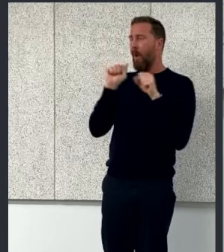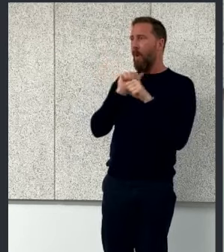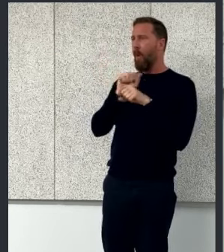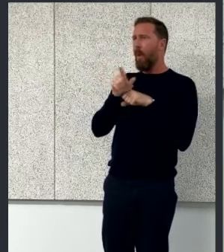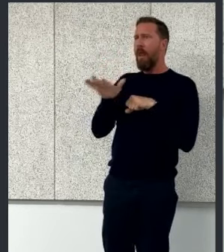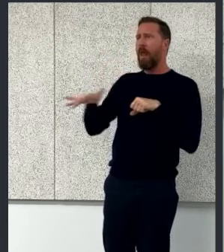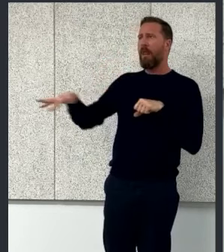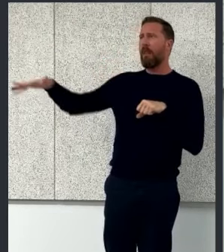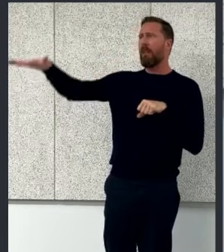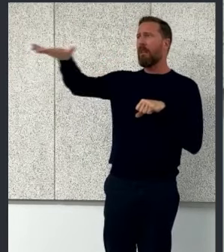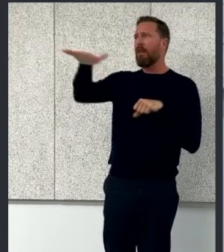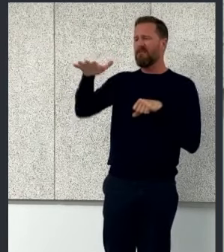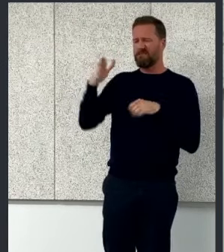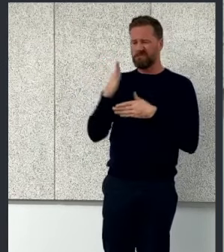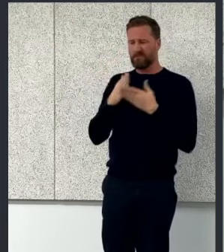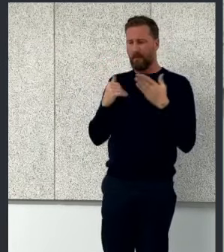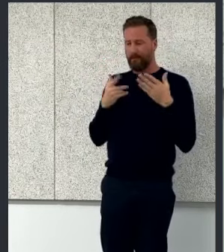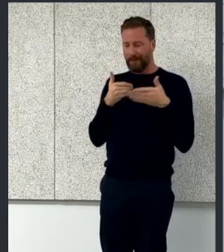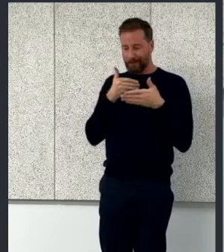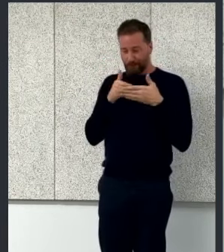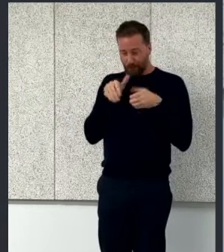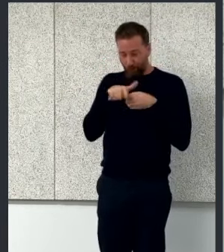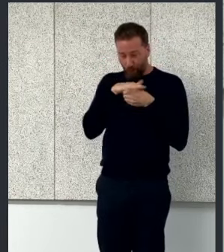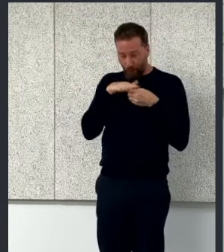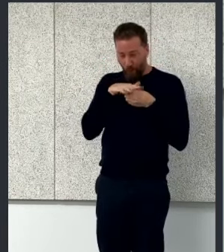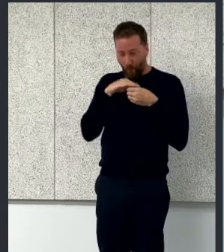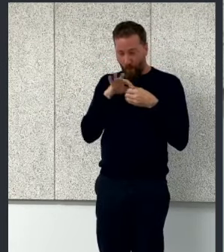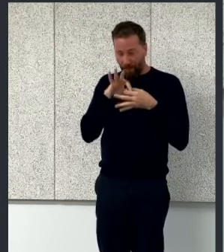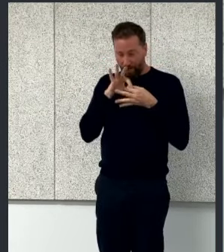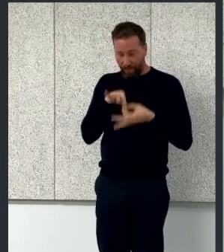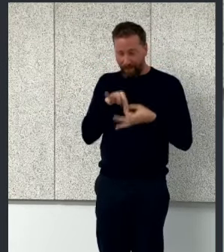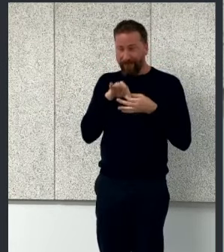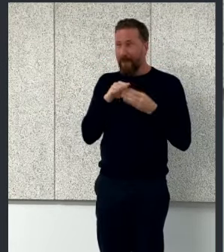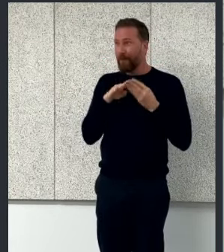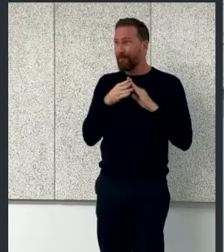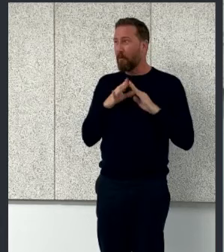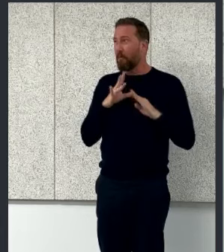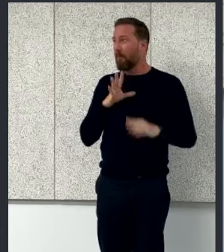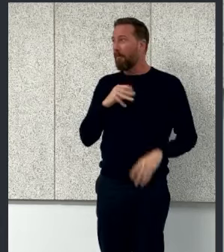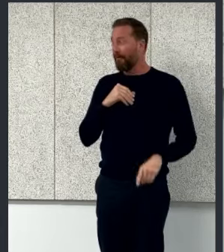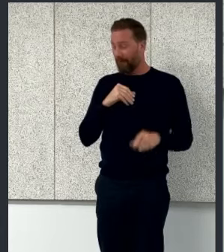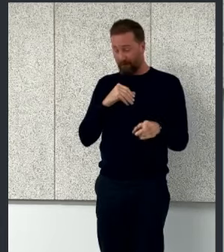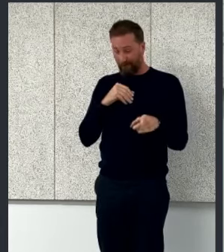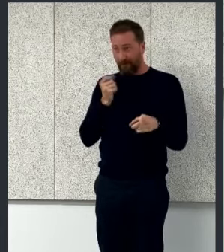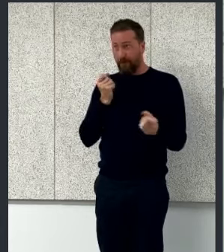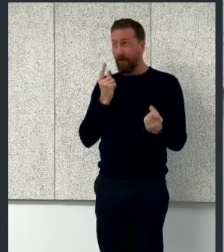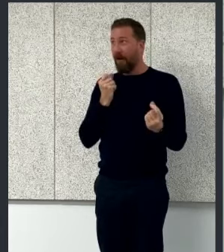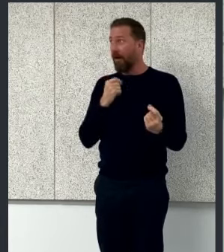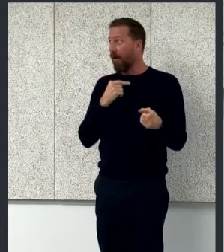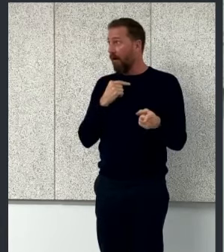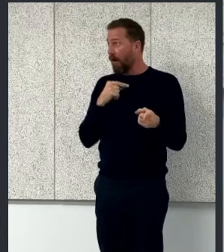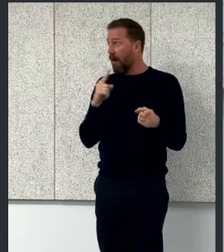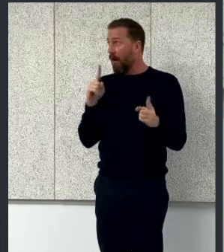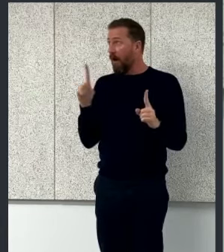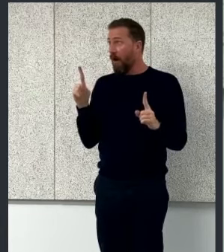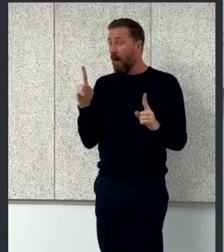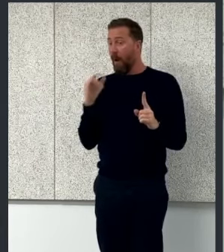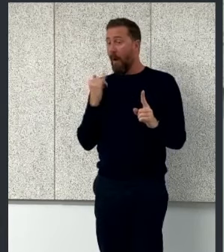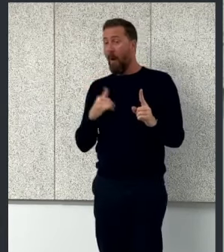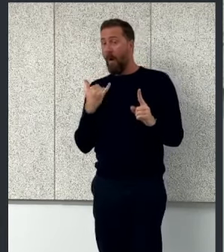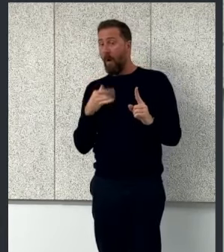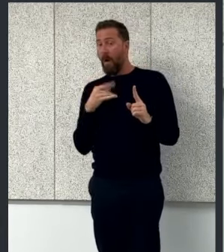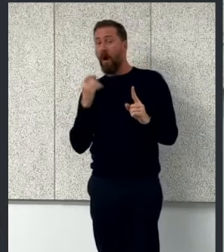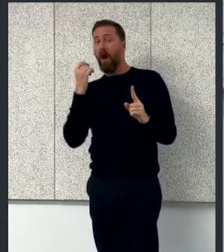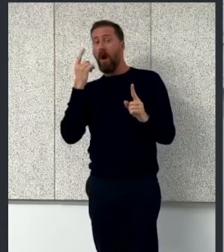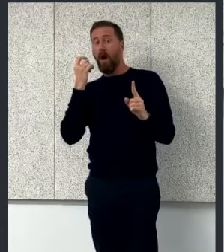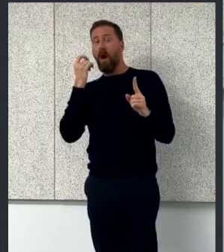Some of it is hyper-local and understanding, you know, ever more what these companies mean